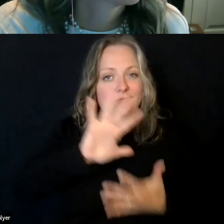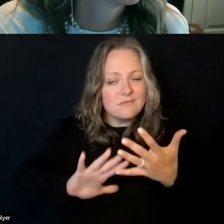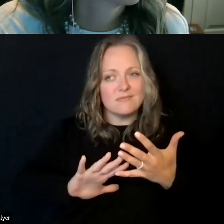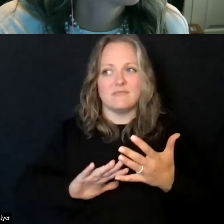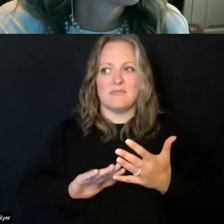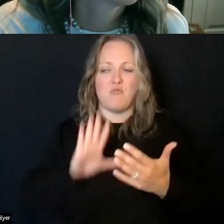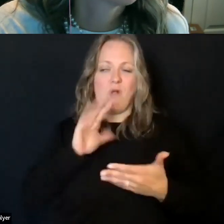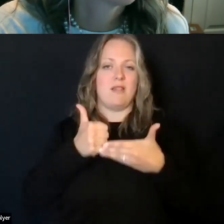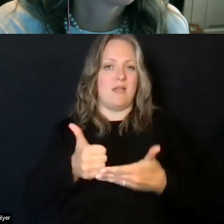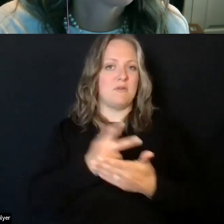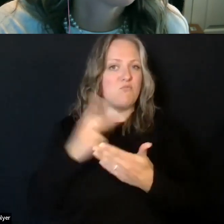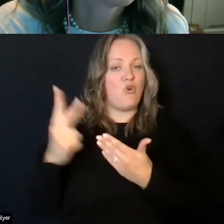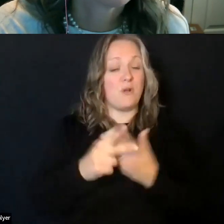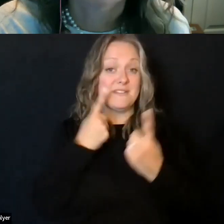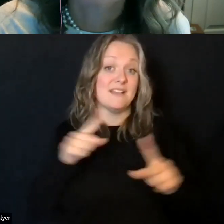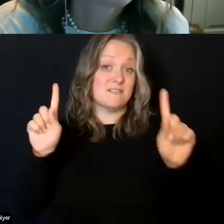be in partnership with them.